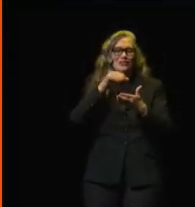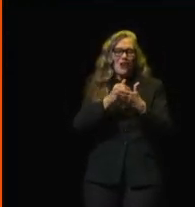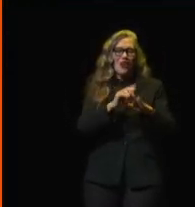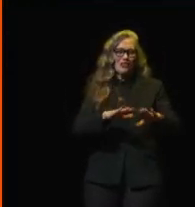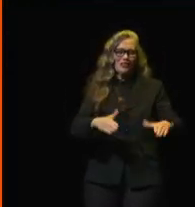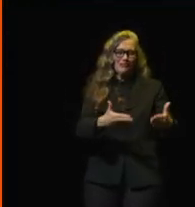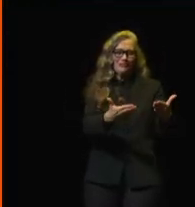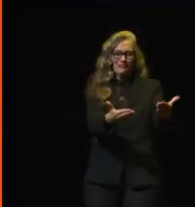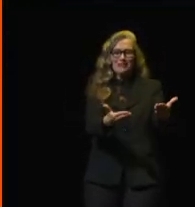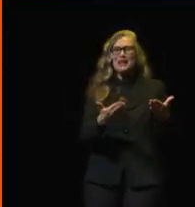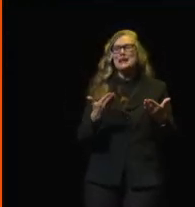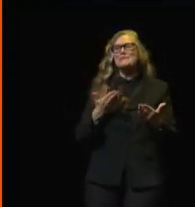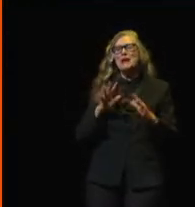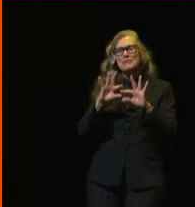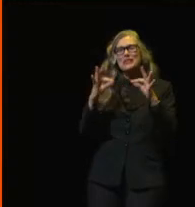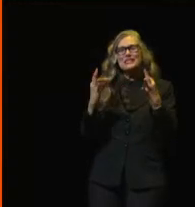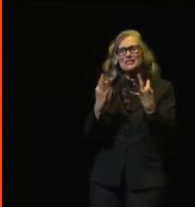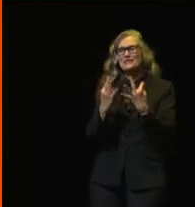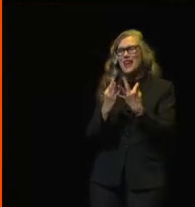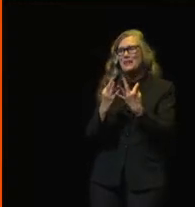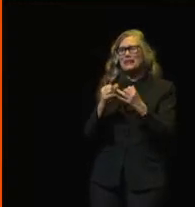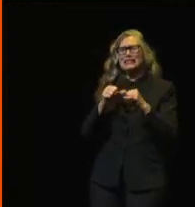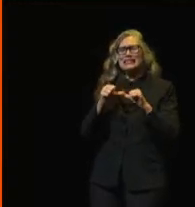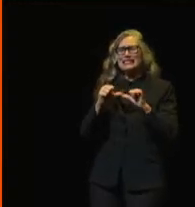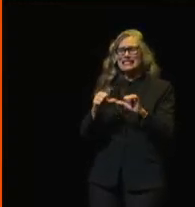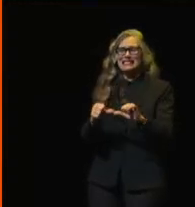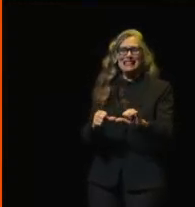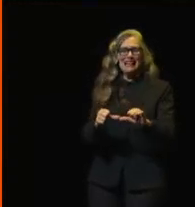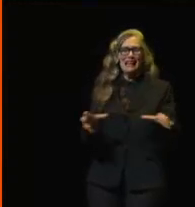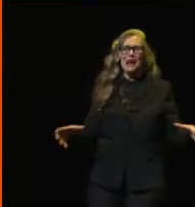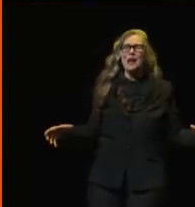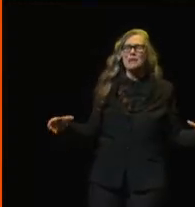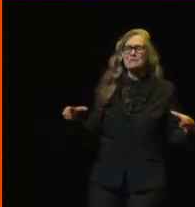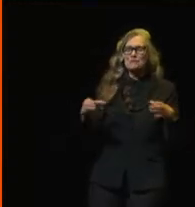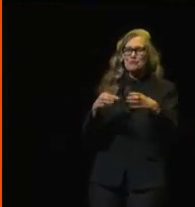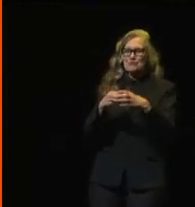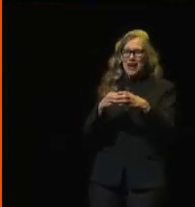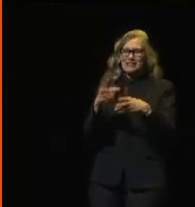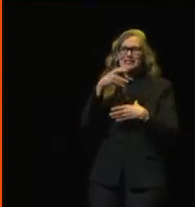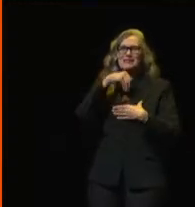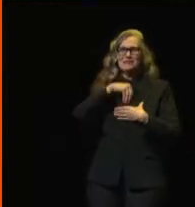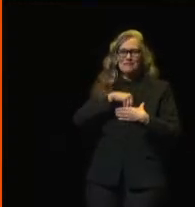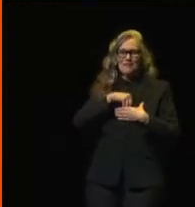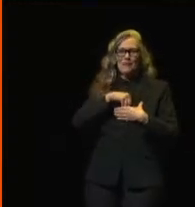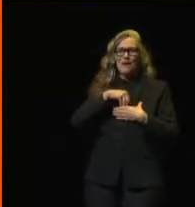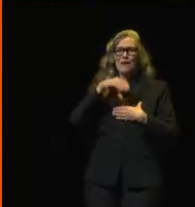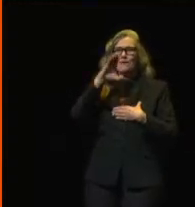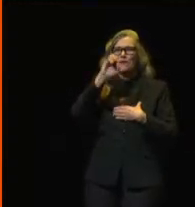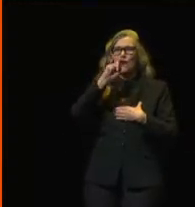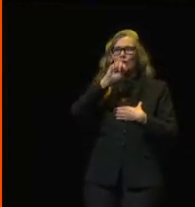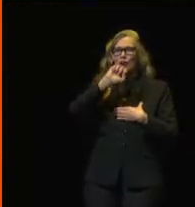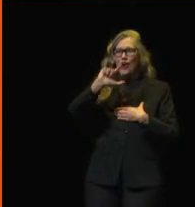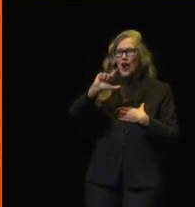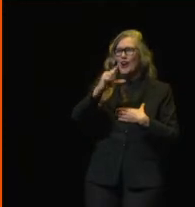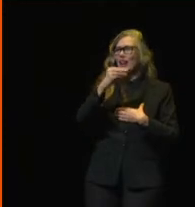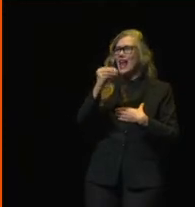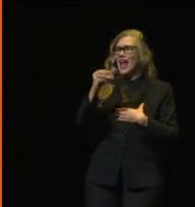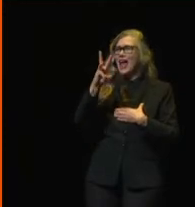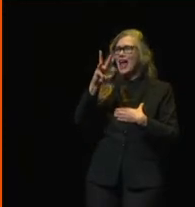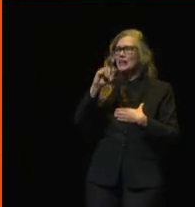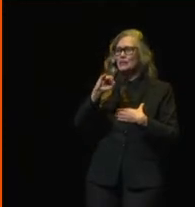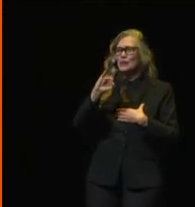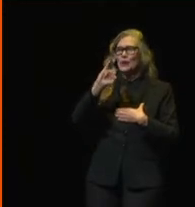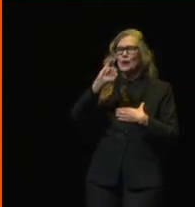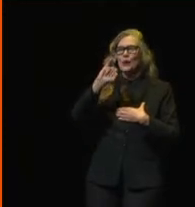embrace of ours continue to embrace you, Carl and Willow, all your lives with us. Ady had a deeply